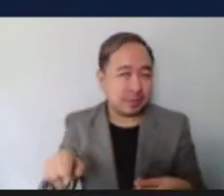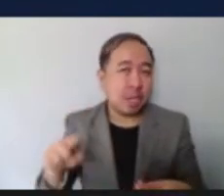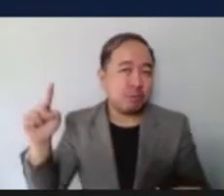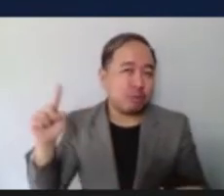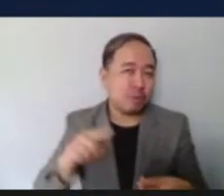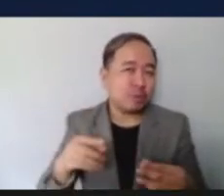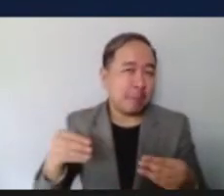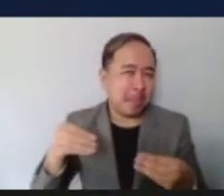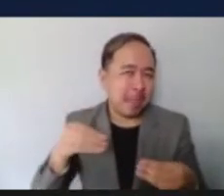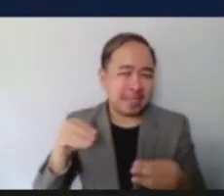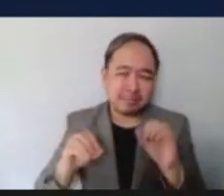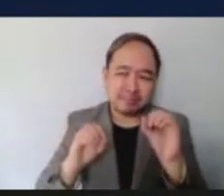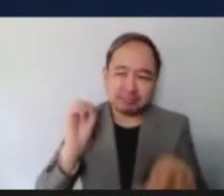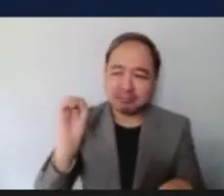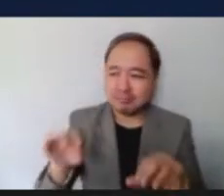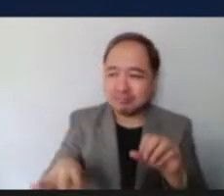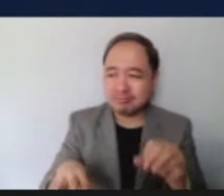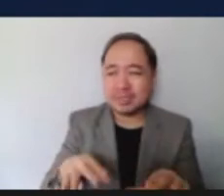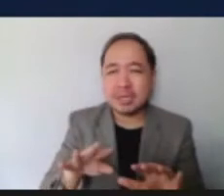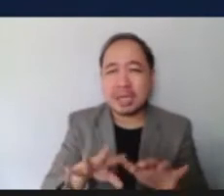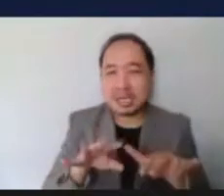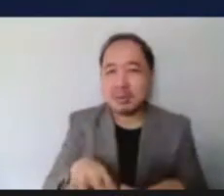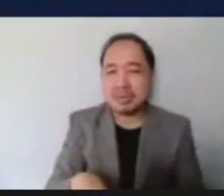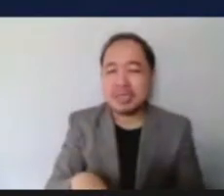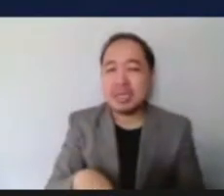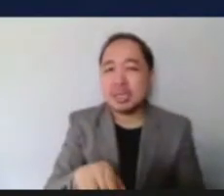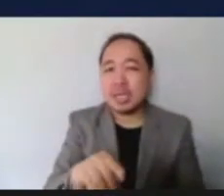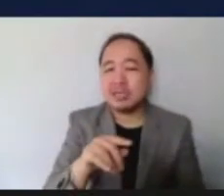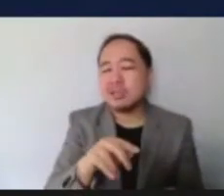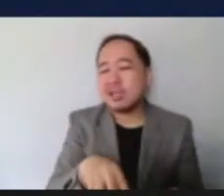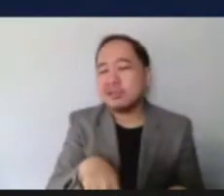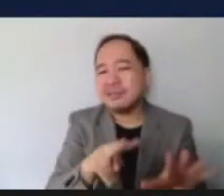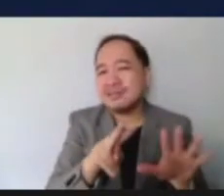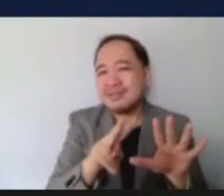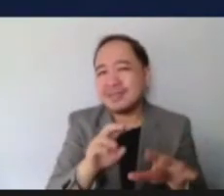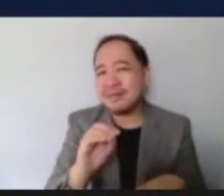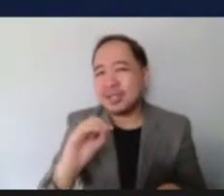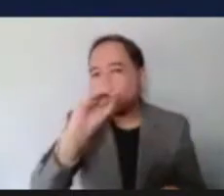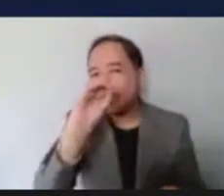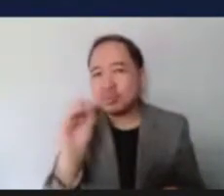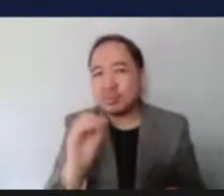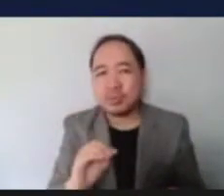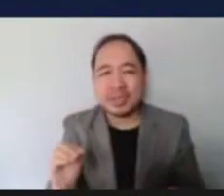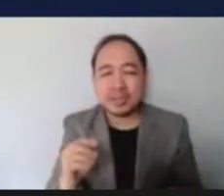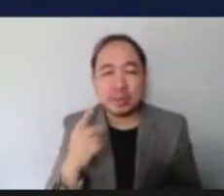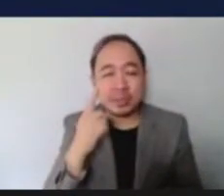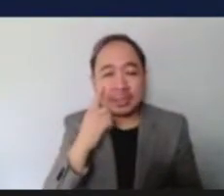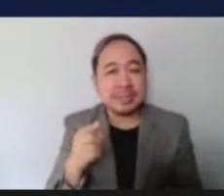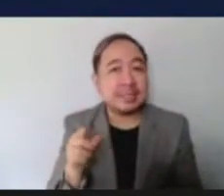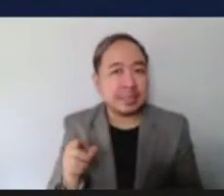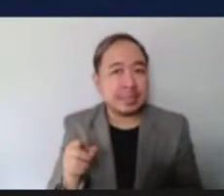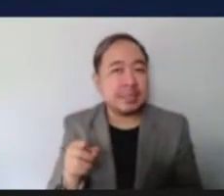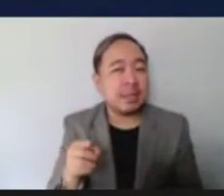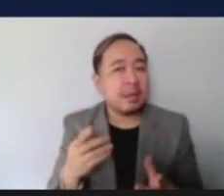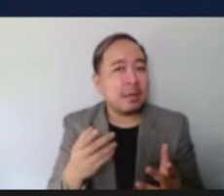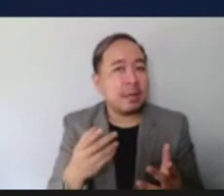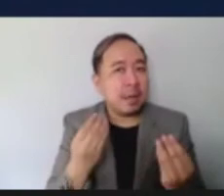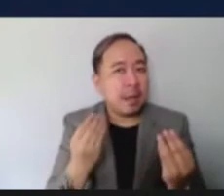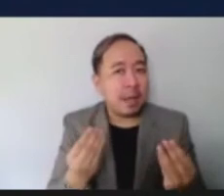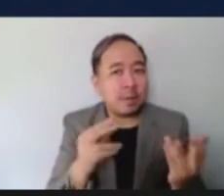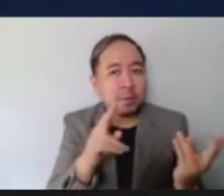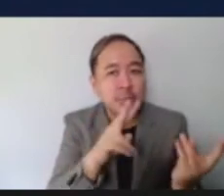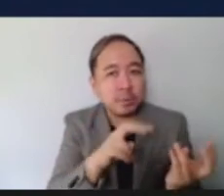in 2025 through the adoption of five my mind pillars and implementation